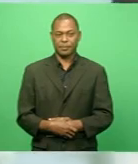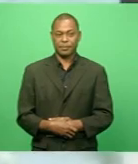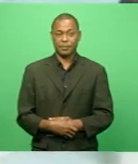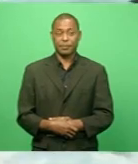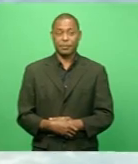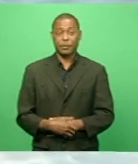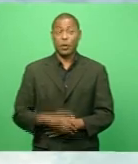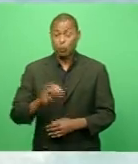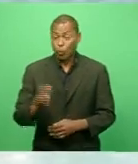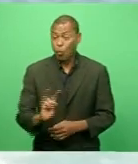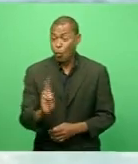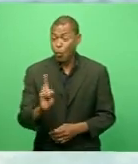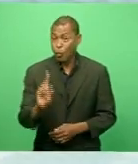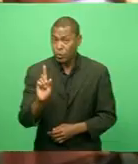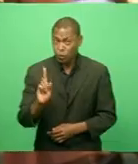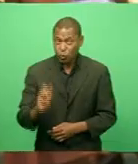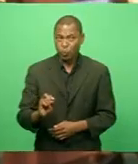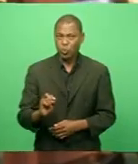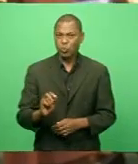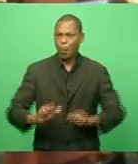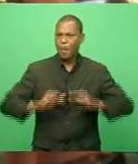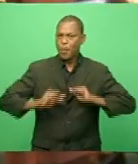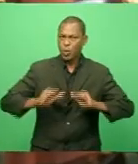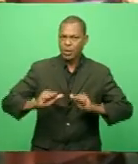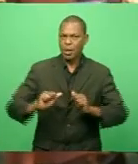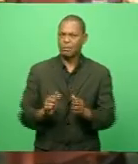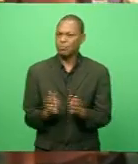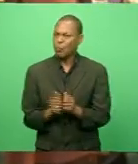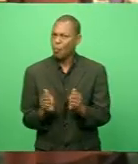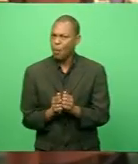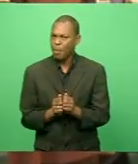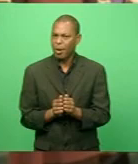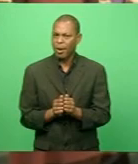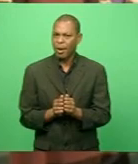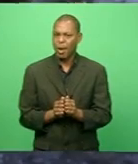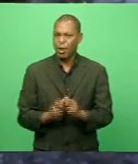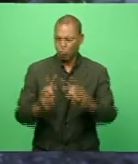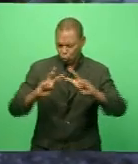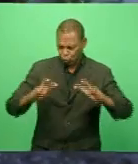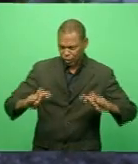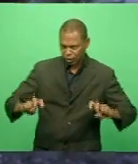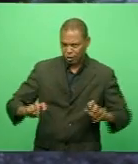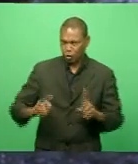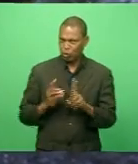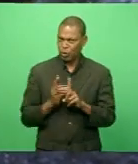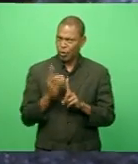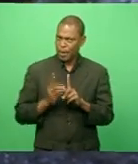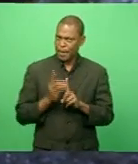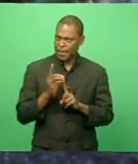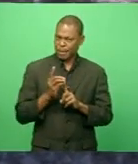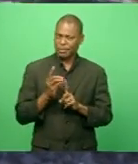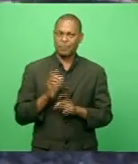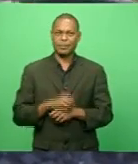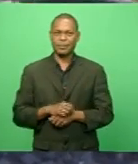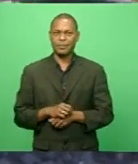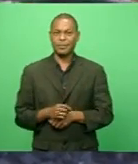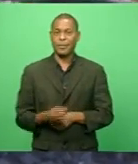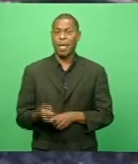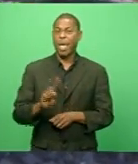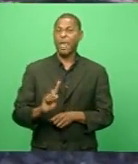marine protected areas, to investing in research development, investing in satellite